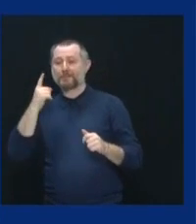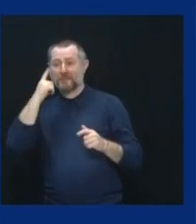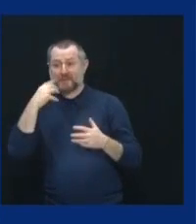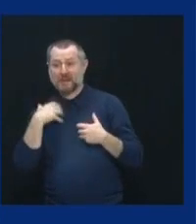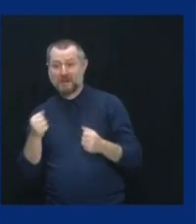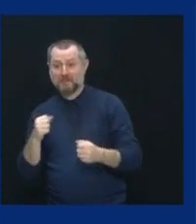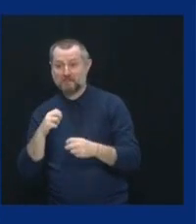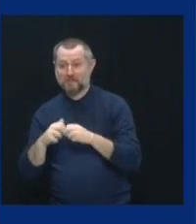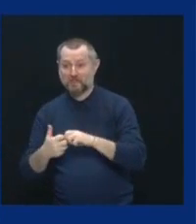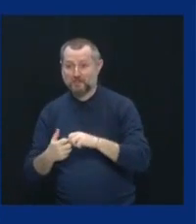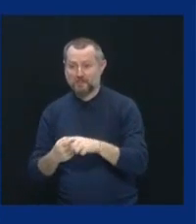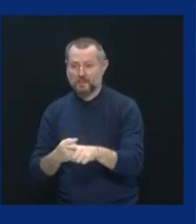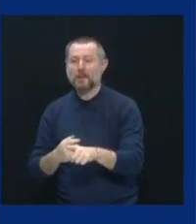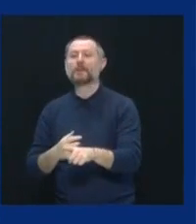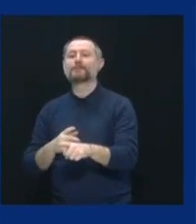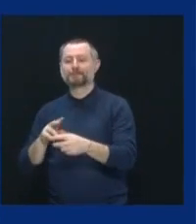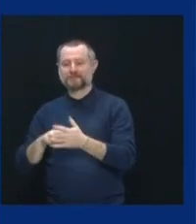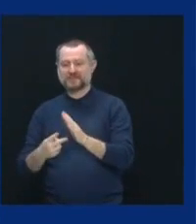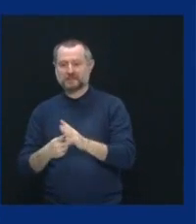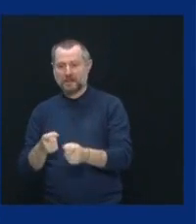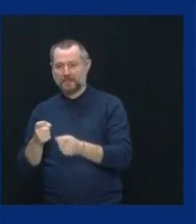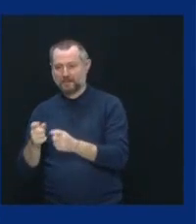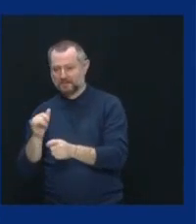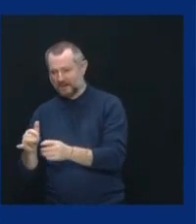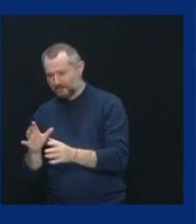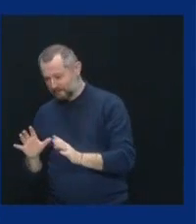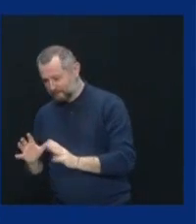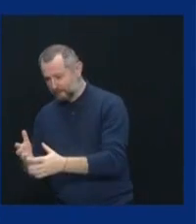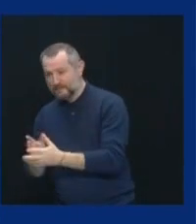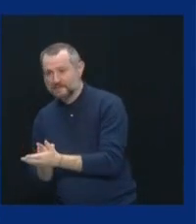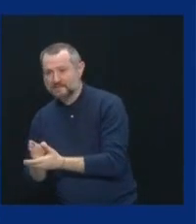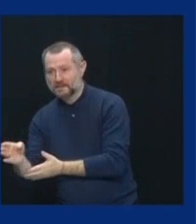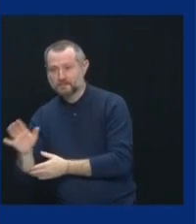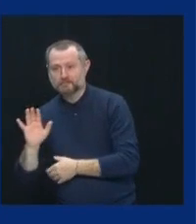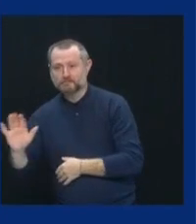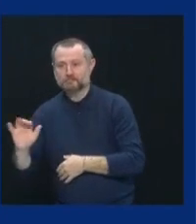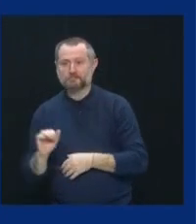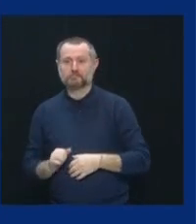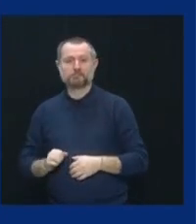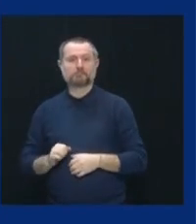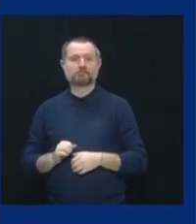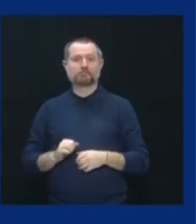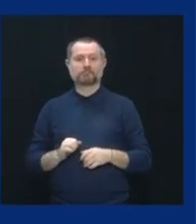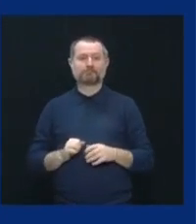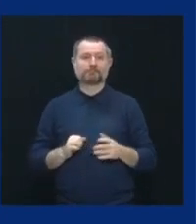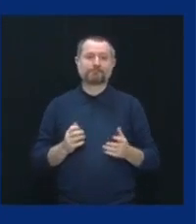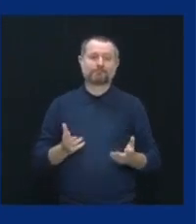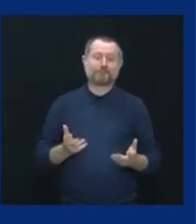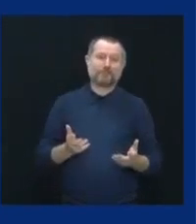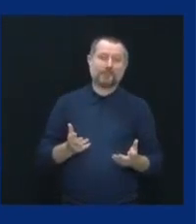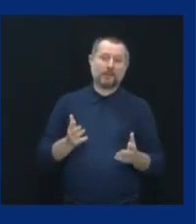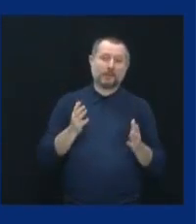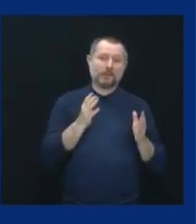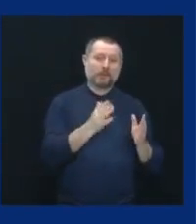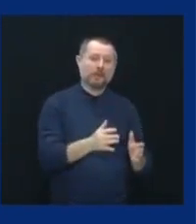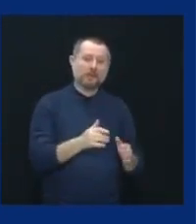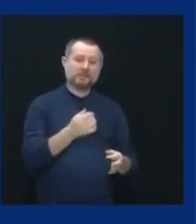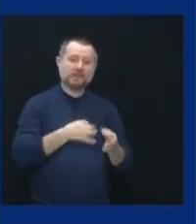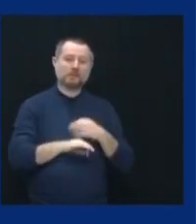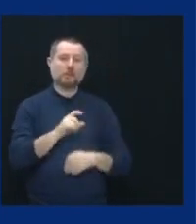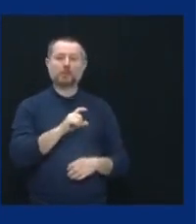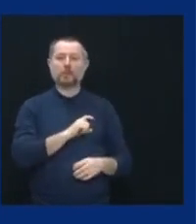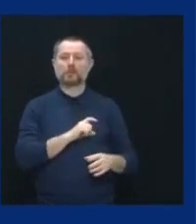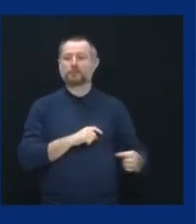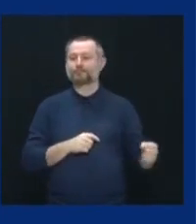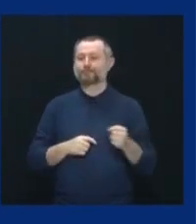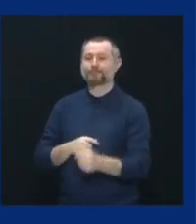issues, then deal with it as a mental health issue? And rather than just the police, you know,